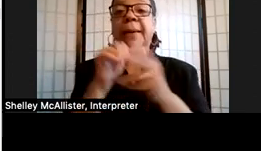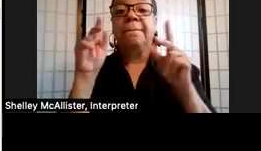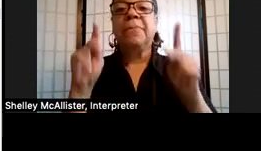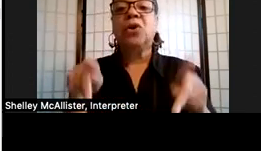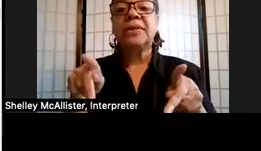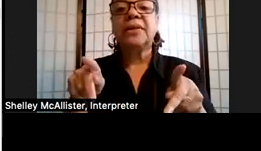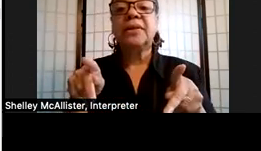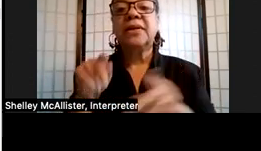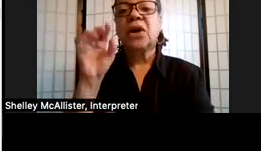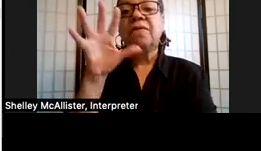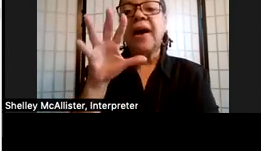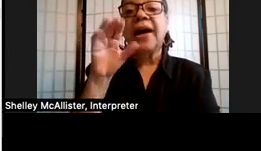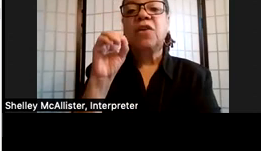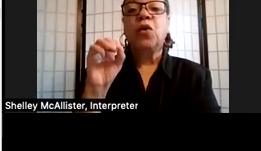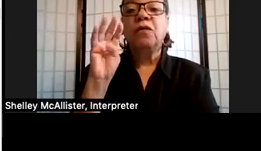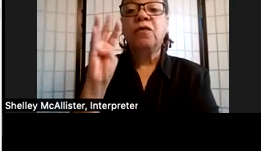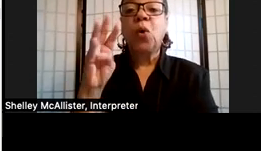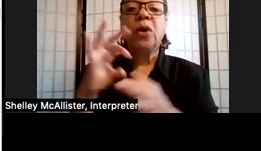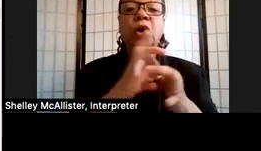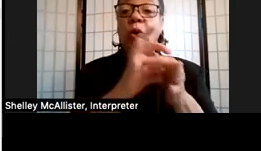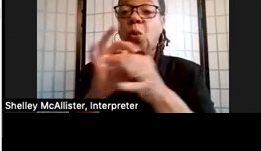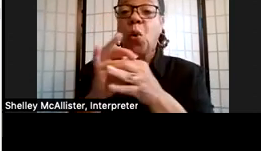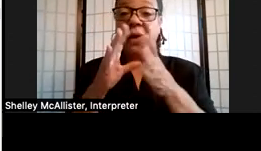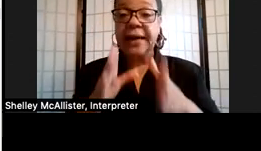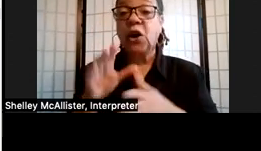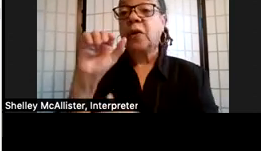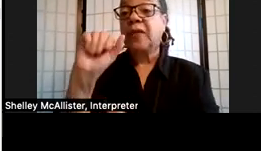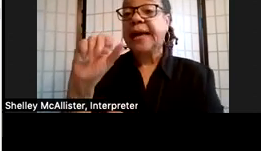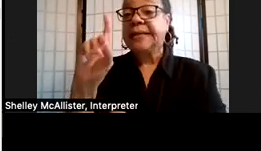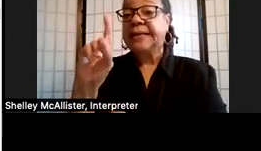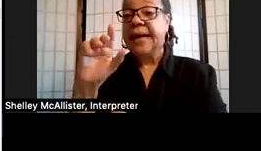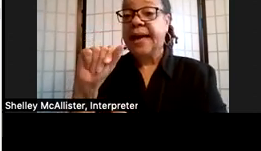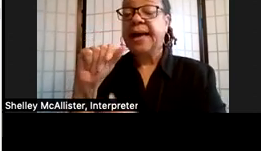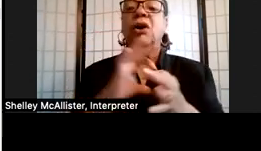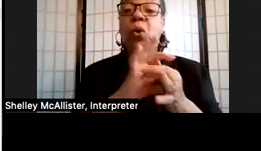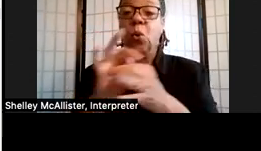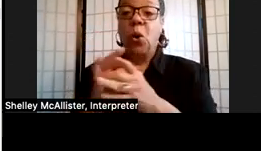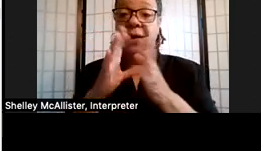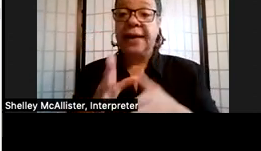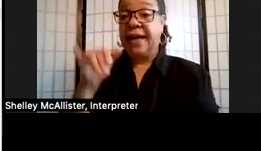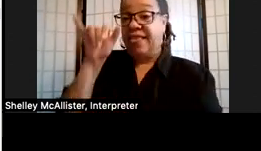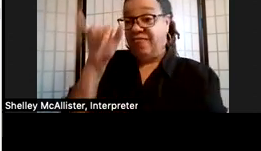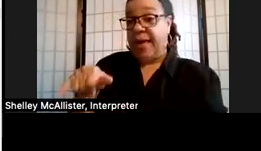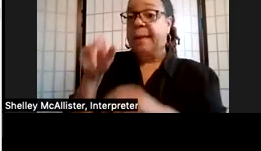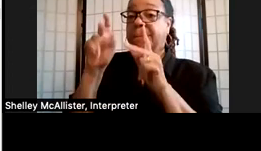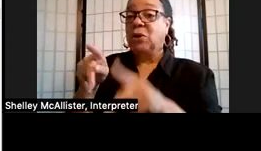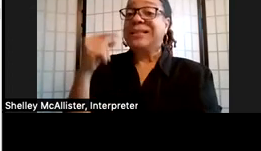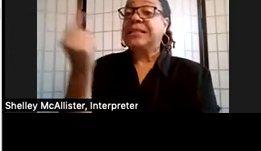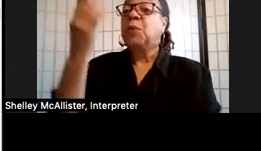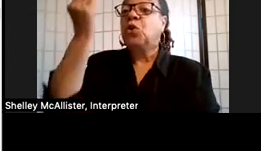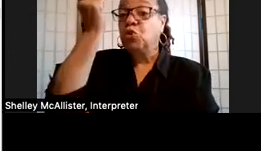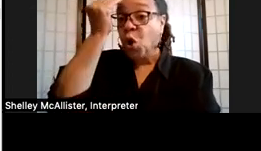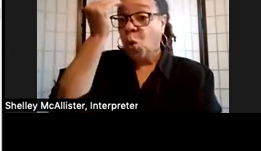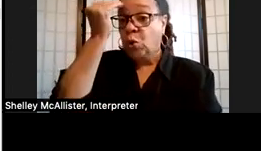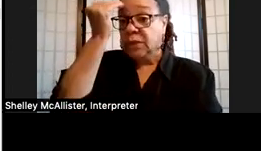the 504 coordinator or the ADA coordinator. This person should be someone who knows about